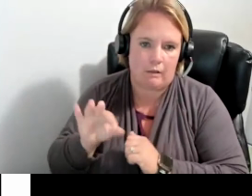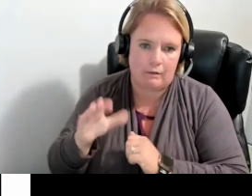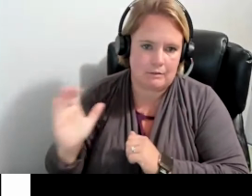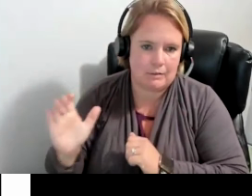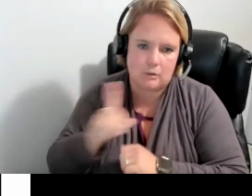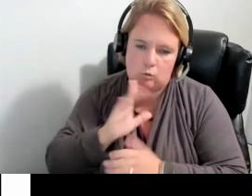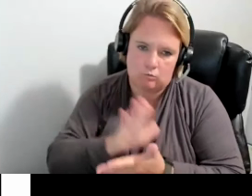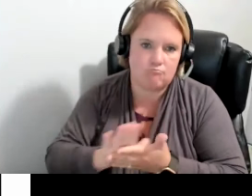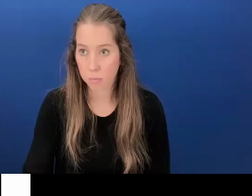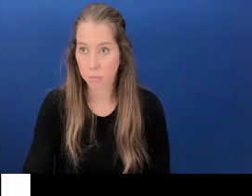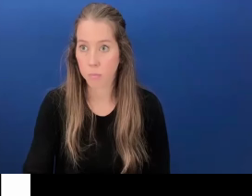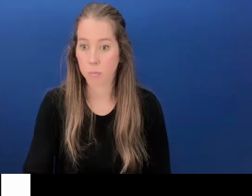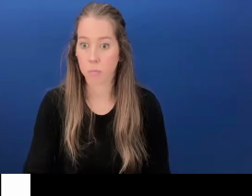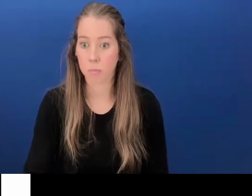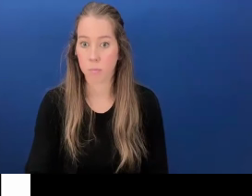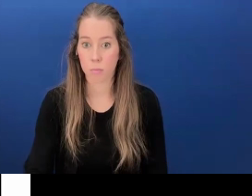last few years.